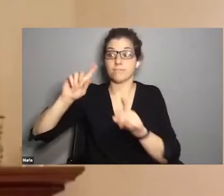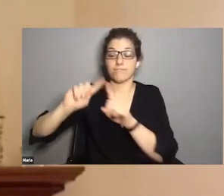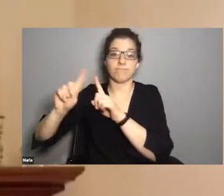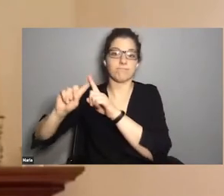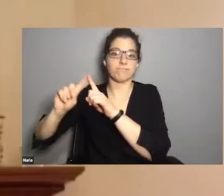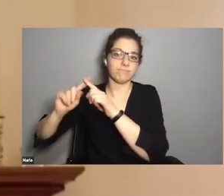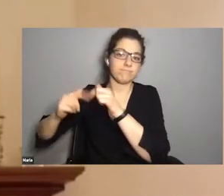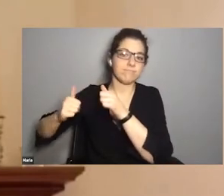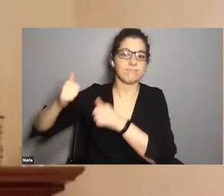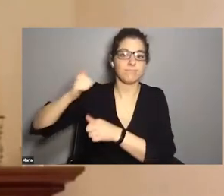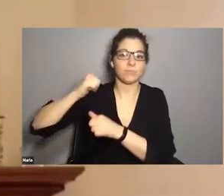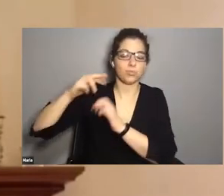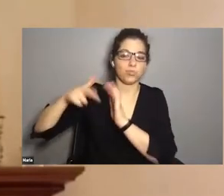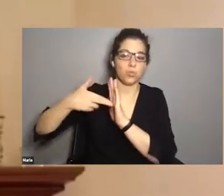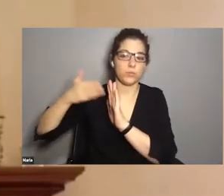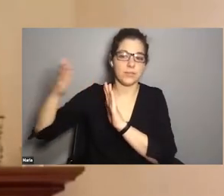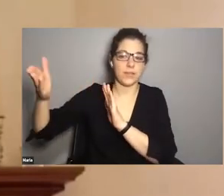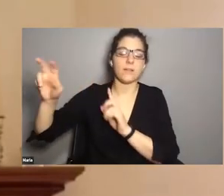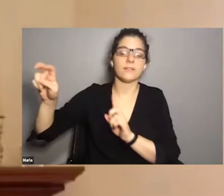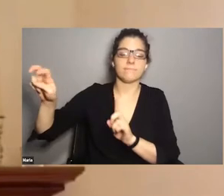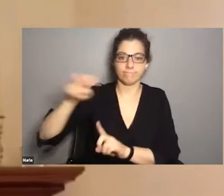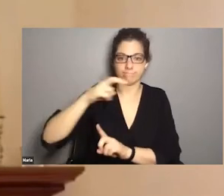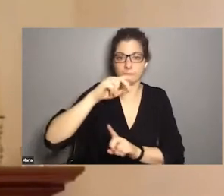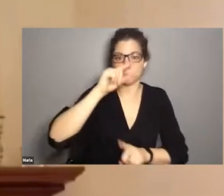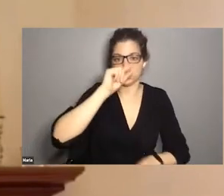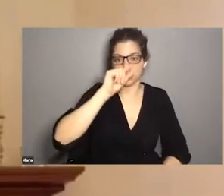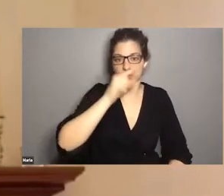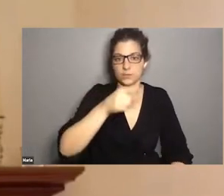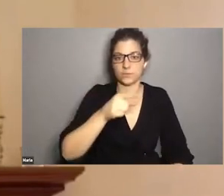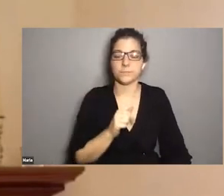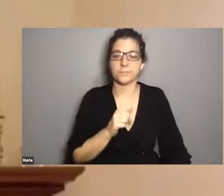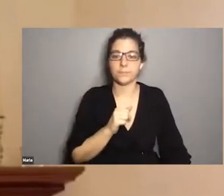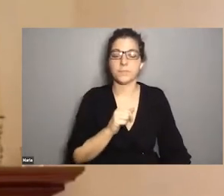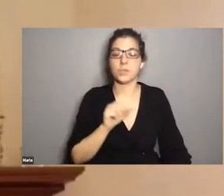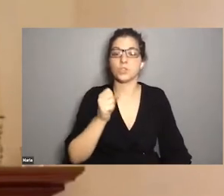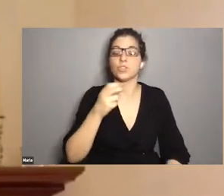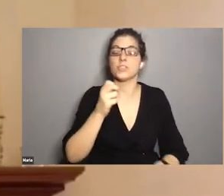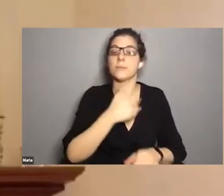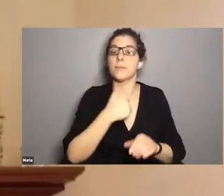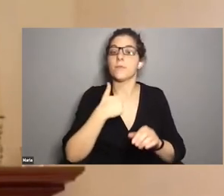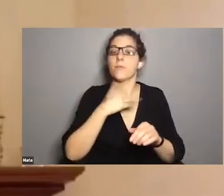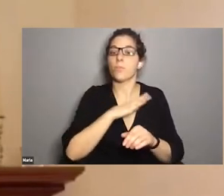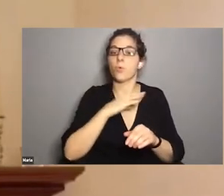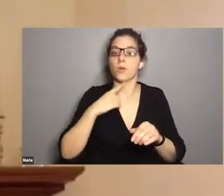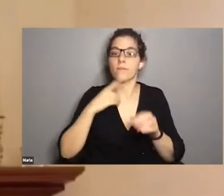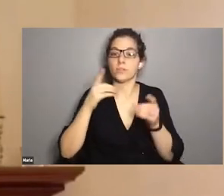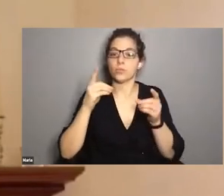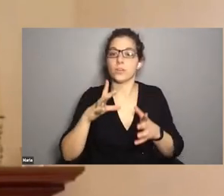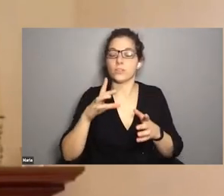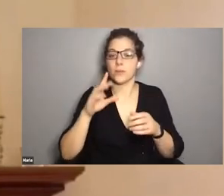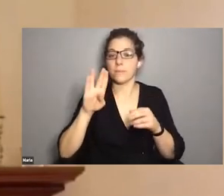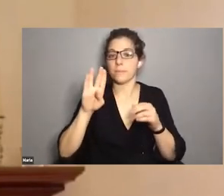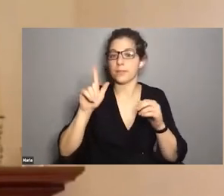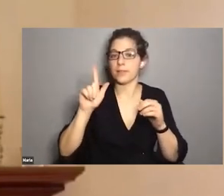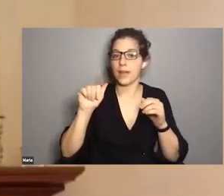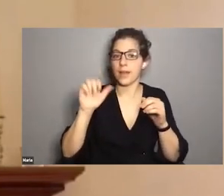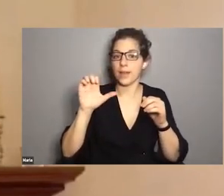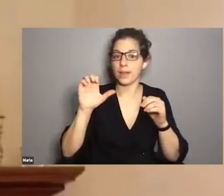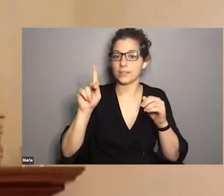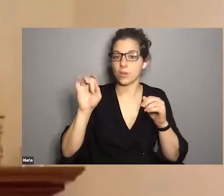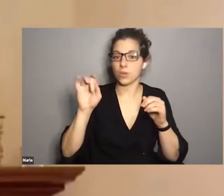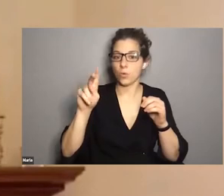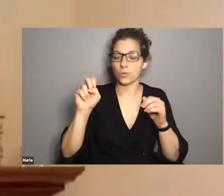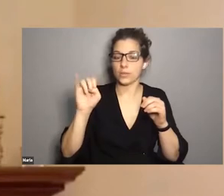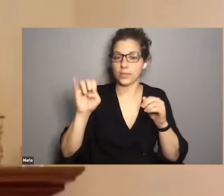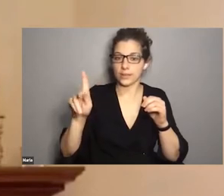roles there before that time. She's a member of the board of directors of Blackstone Inc. and the